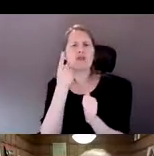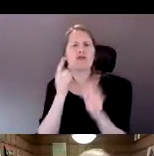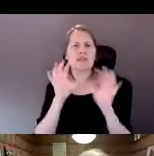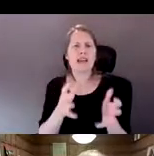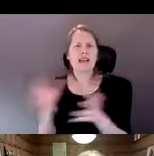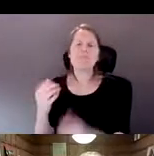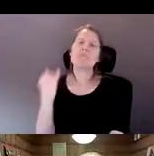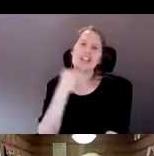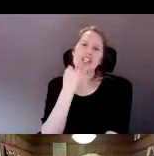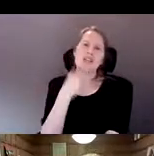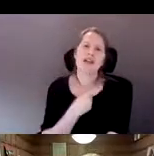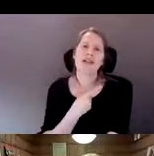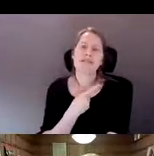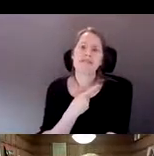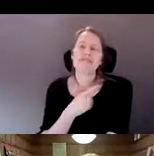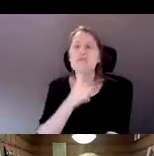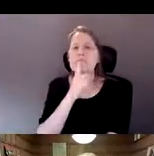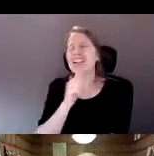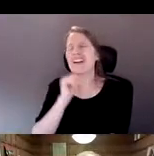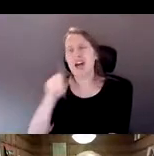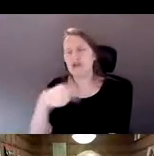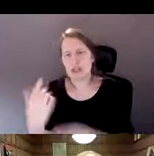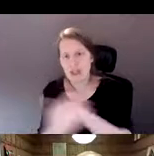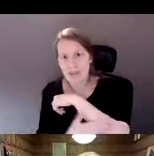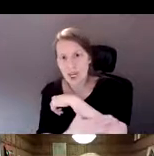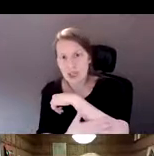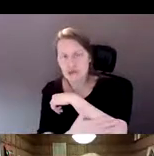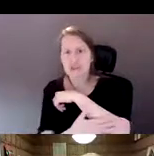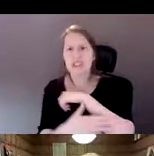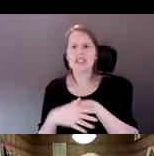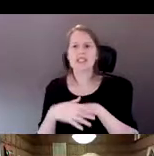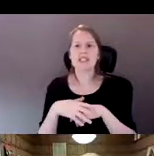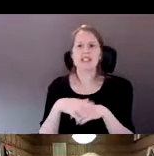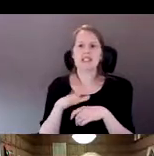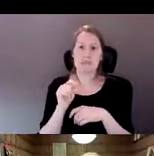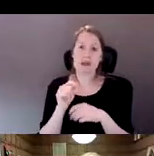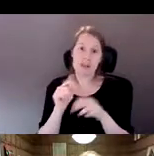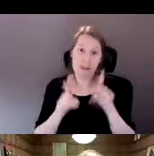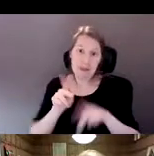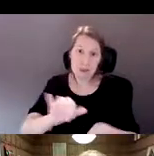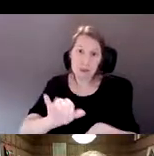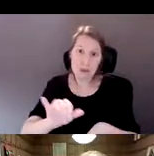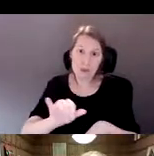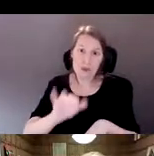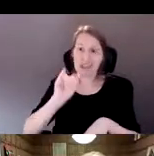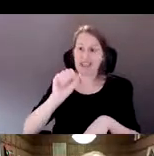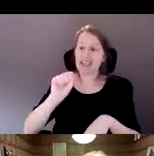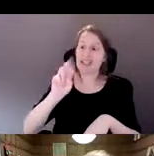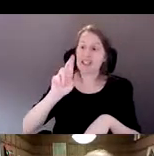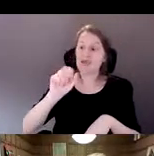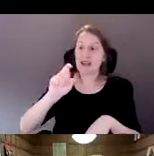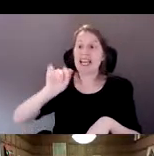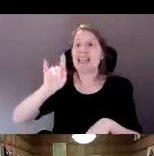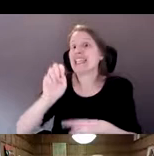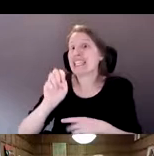Israel. And by Israel, I mean not just the country, but as in so many languages, Israel means also the Jews. Israelite in French, for example,